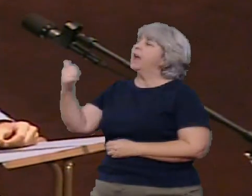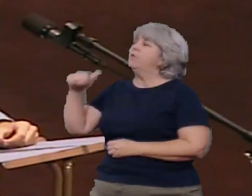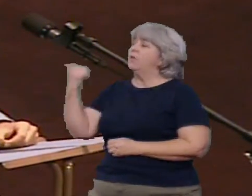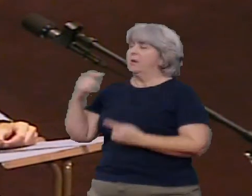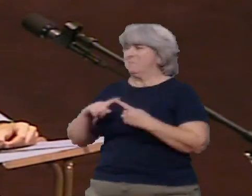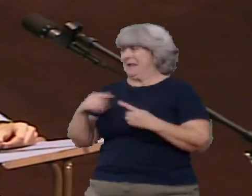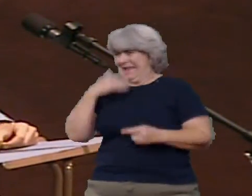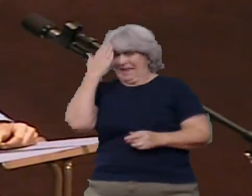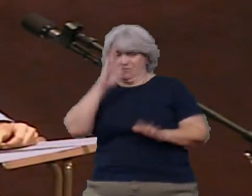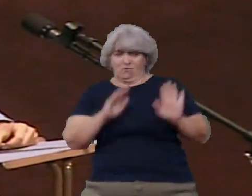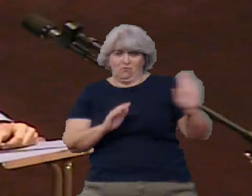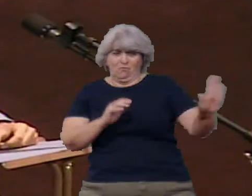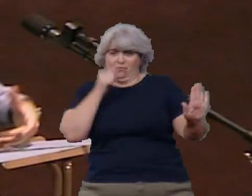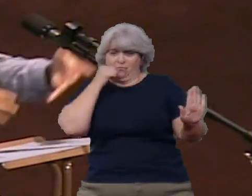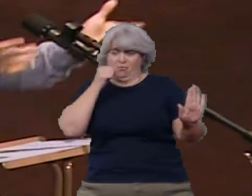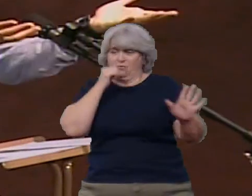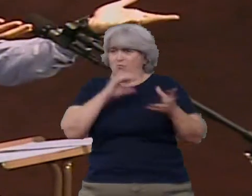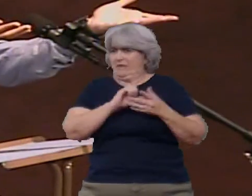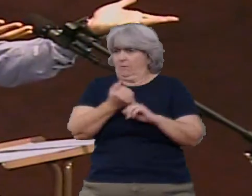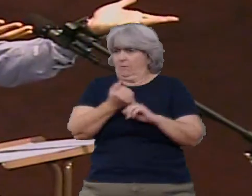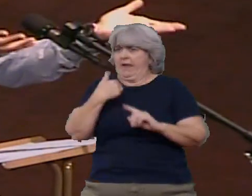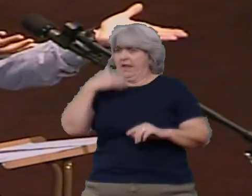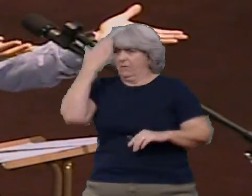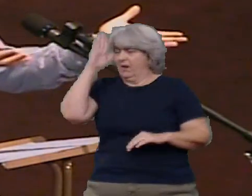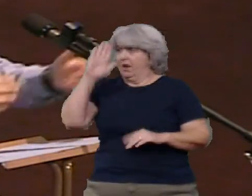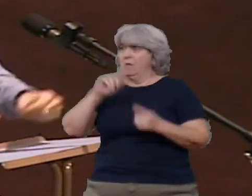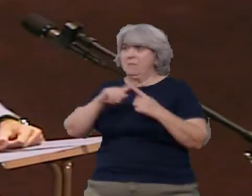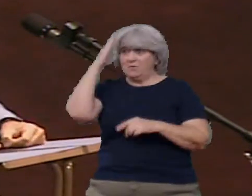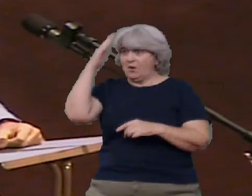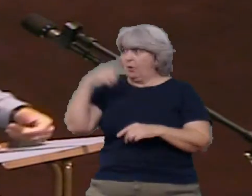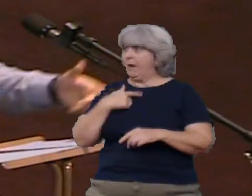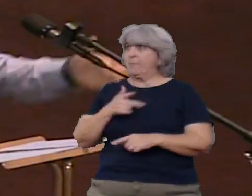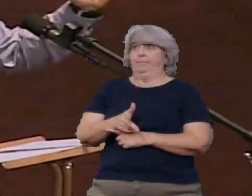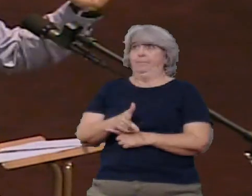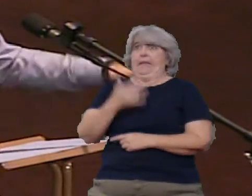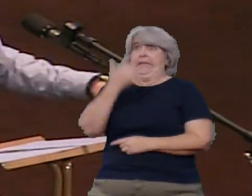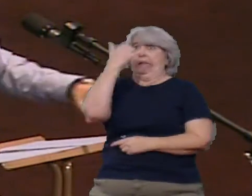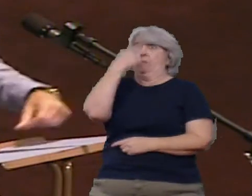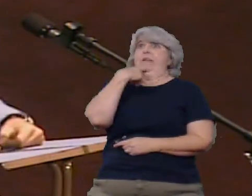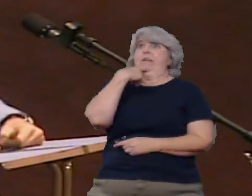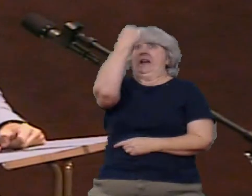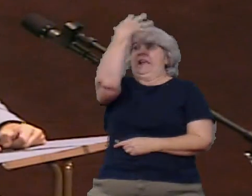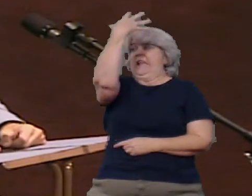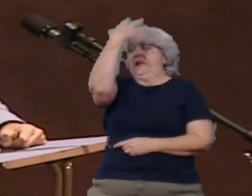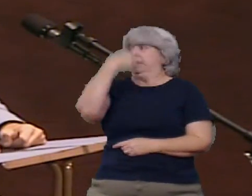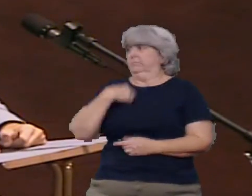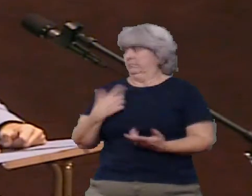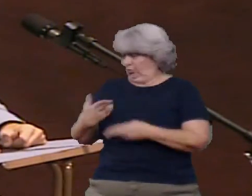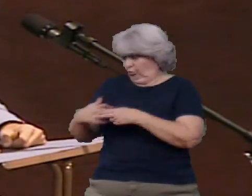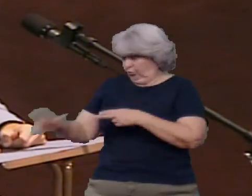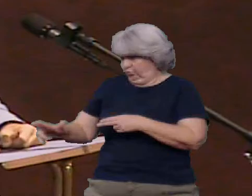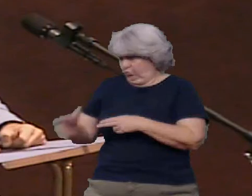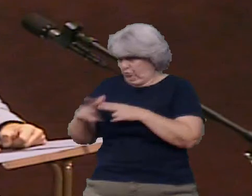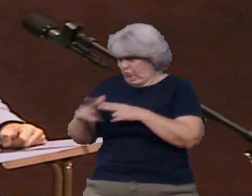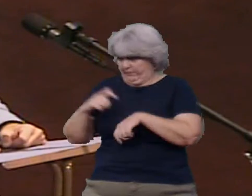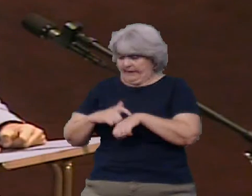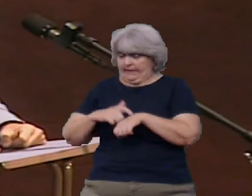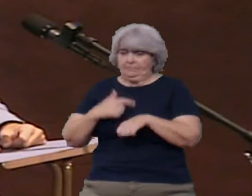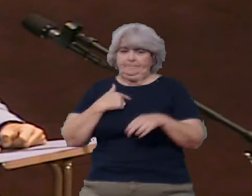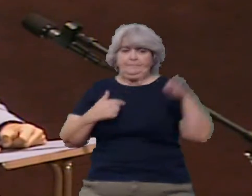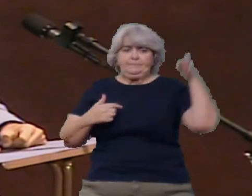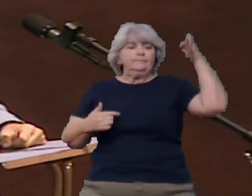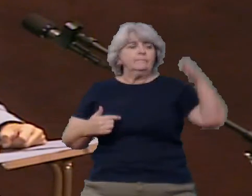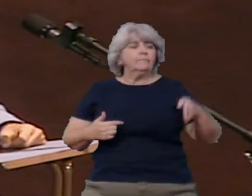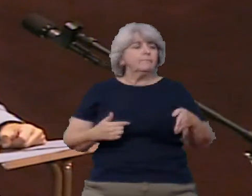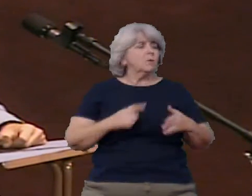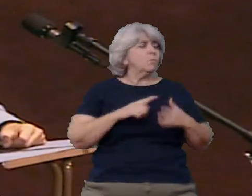except for what she briefly shared with me. Now, I've got, a minute and a half at this red light. And I roll my window down, and I said, what